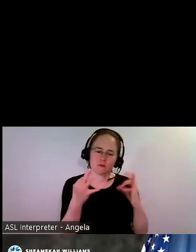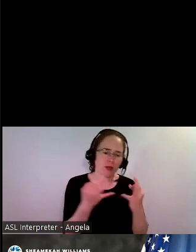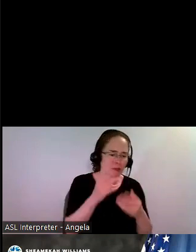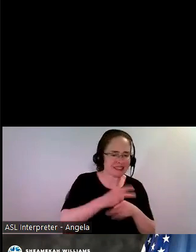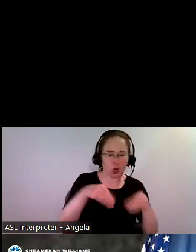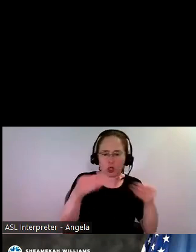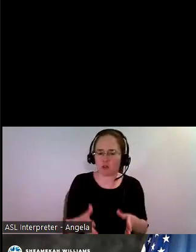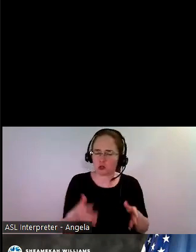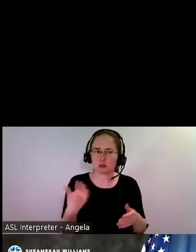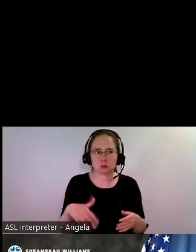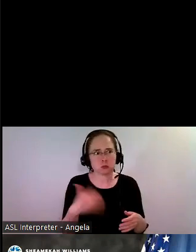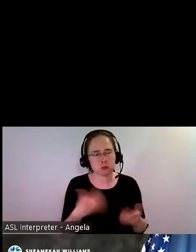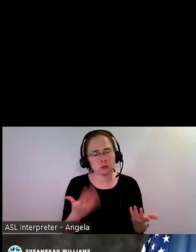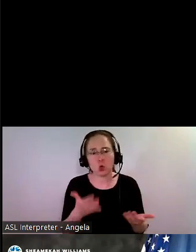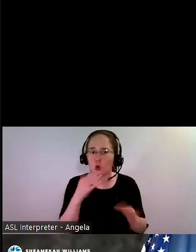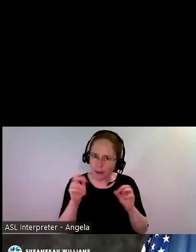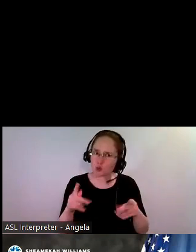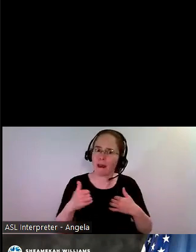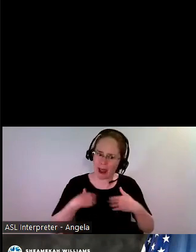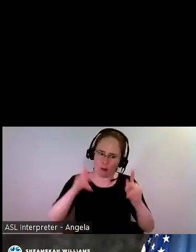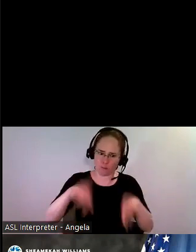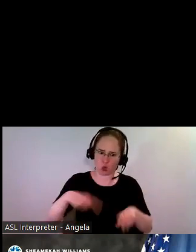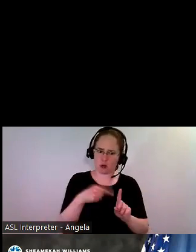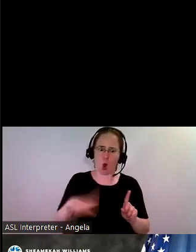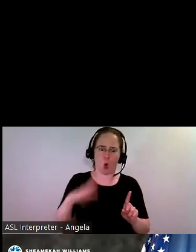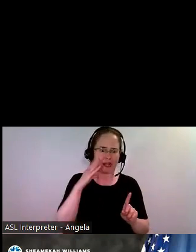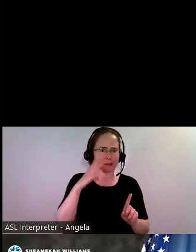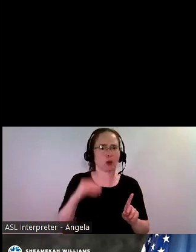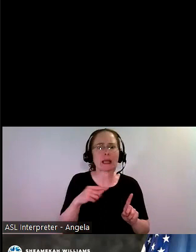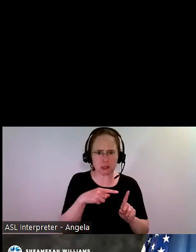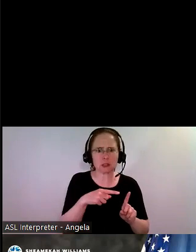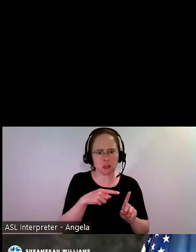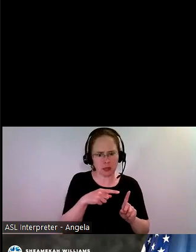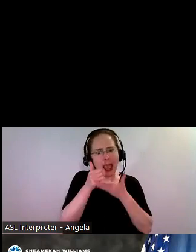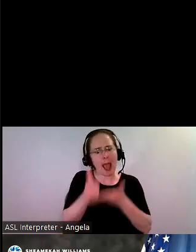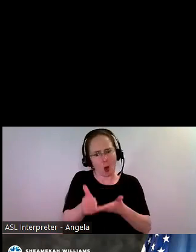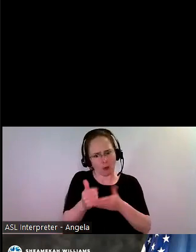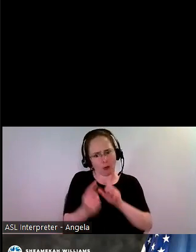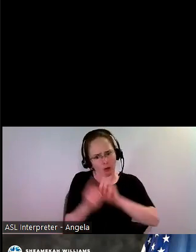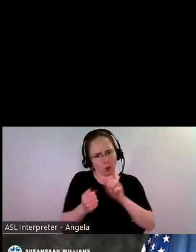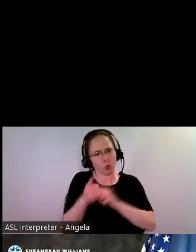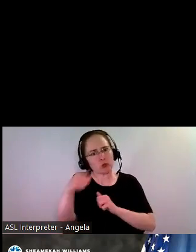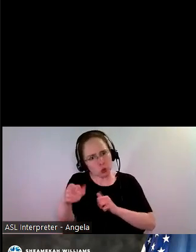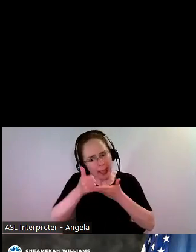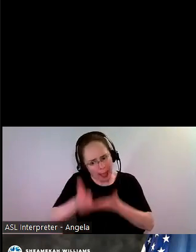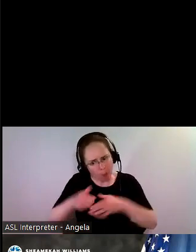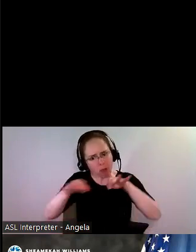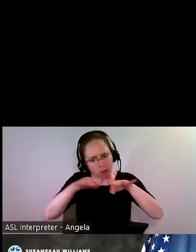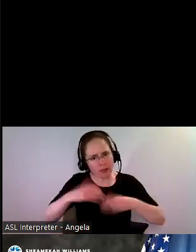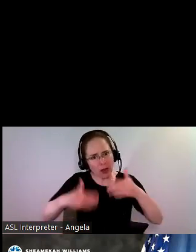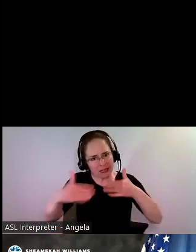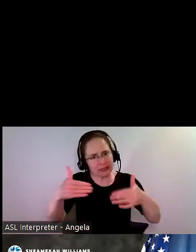what better opportunity to have an individual that has been there and done that to interface with you to help you to walk through this